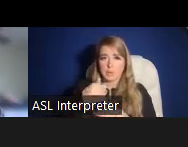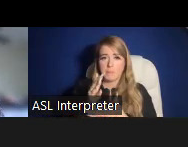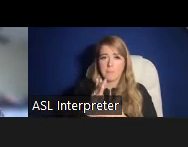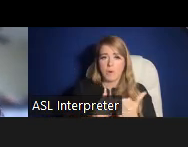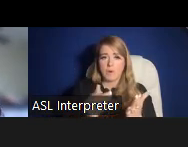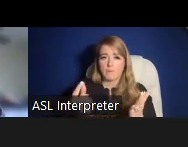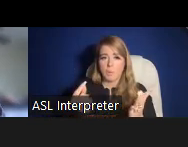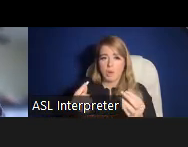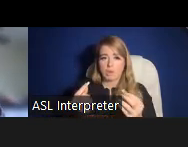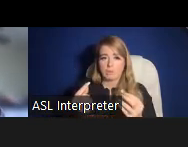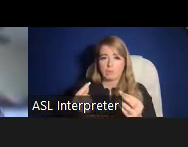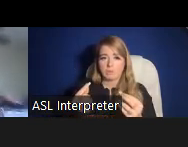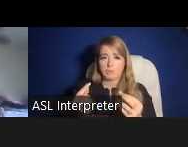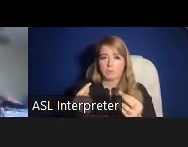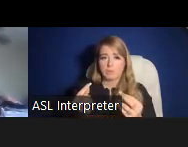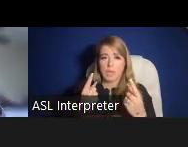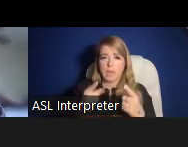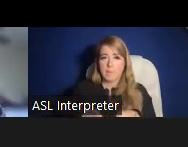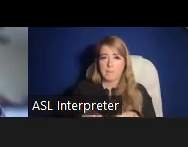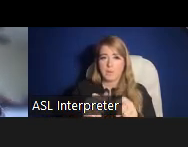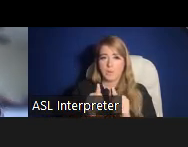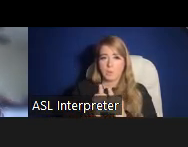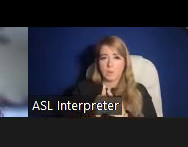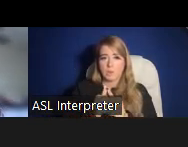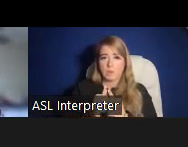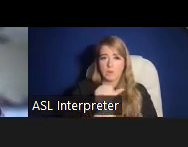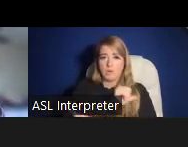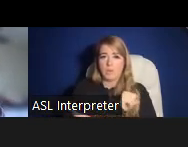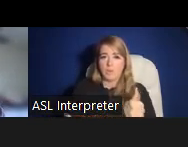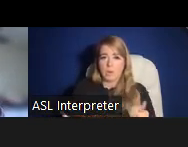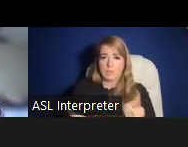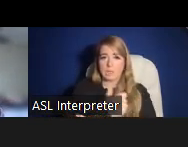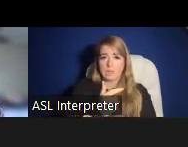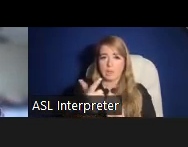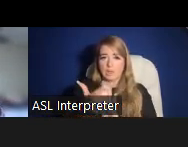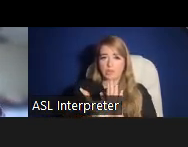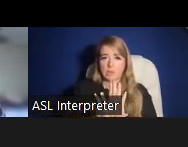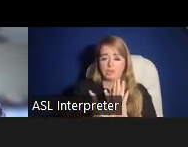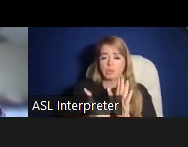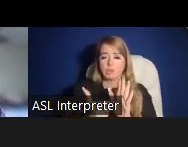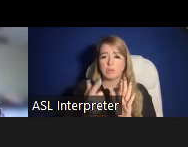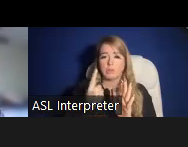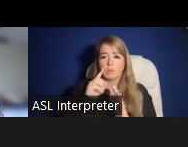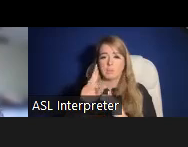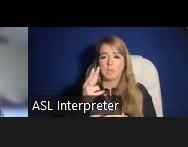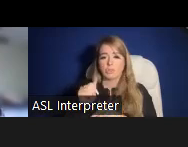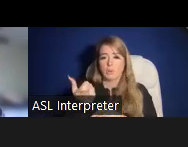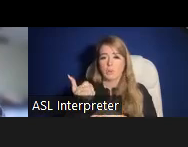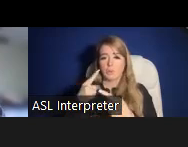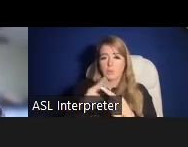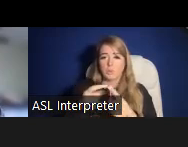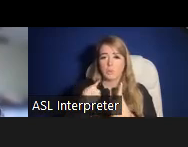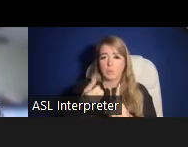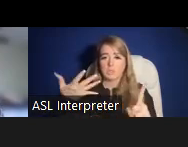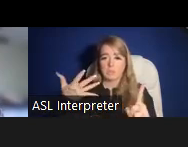what happened with the authorizing legislation that created the BHA was to expand the